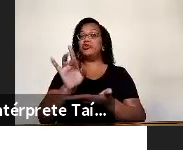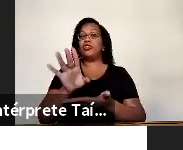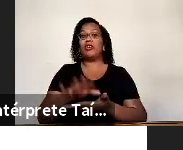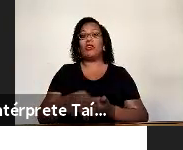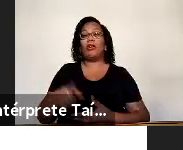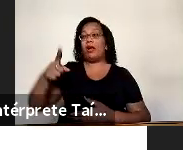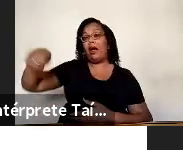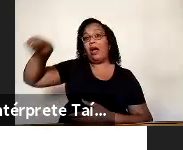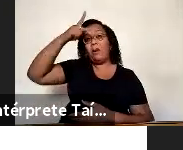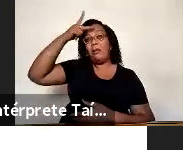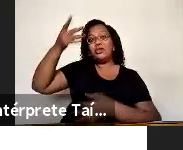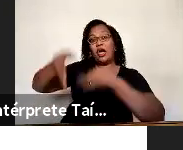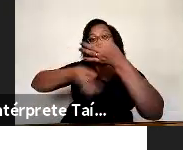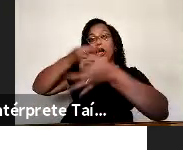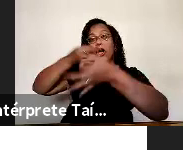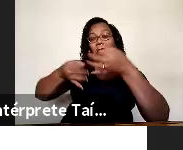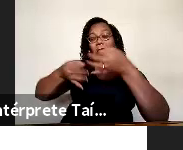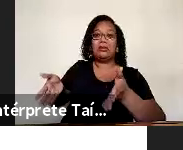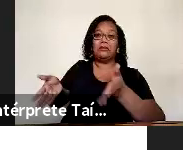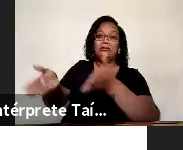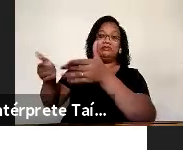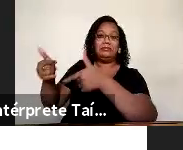Okay, let me just have a little bit of water here.